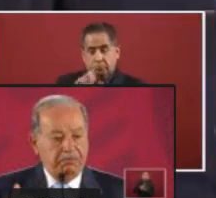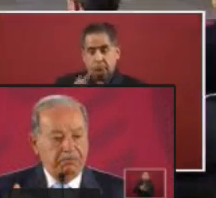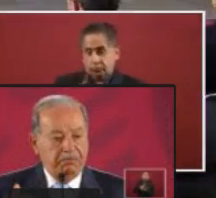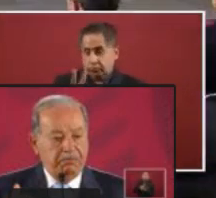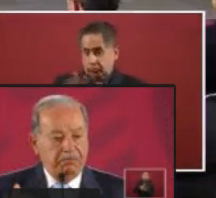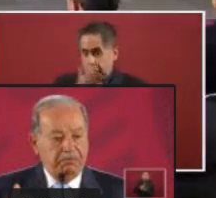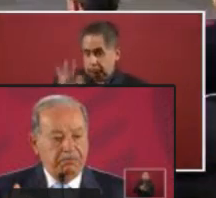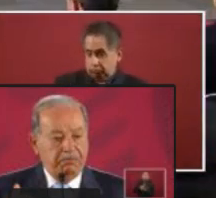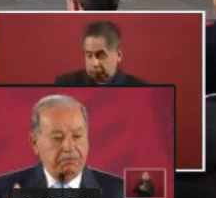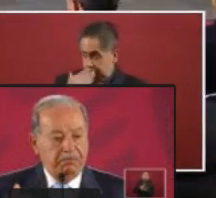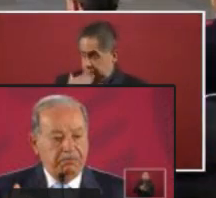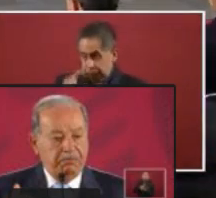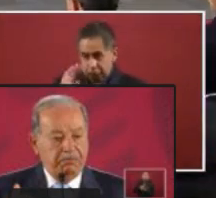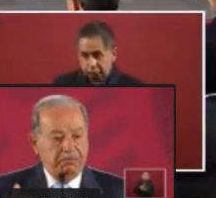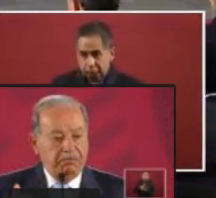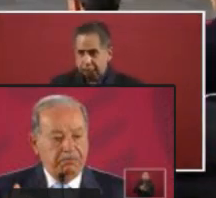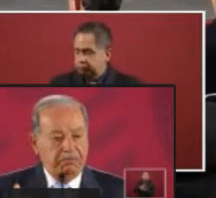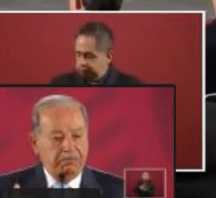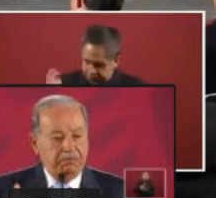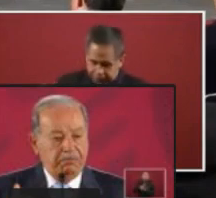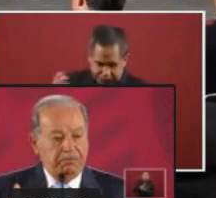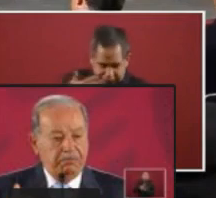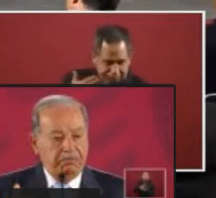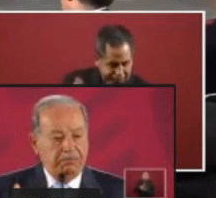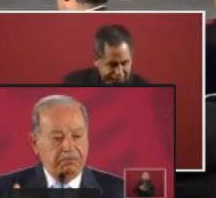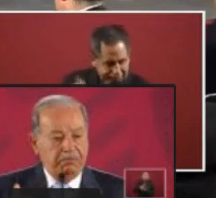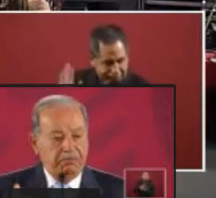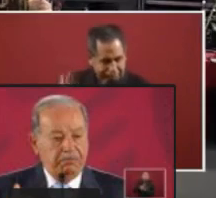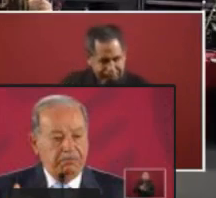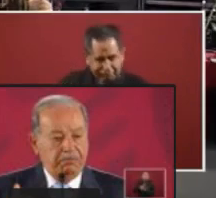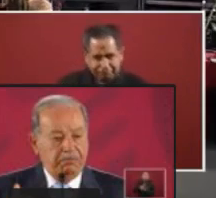So it was about 38% reduction.